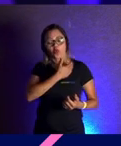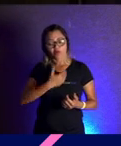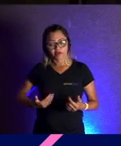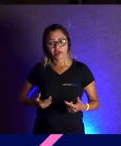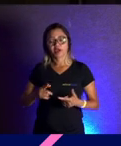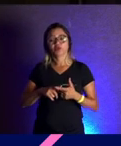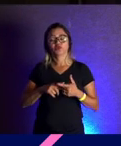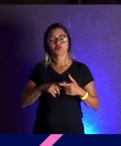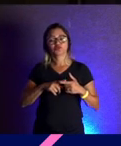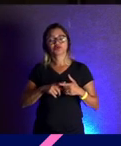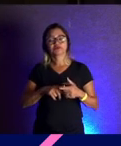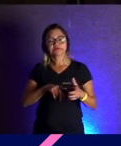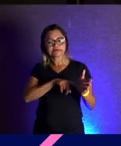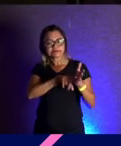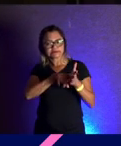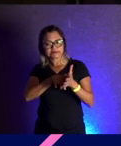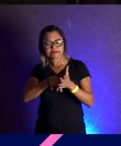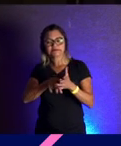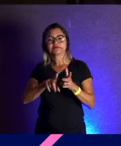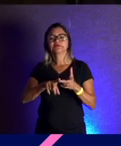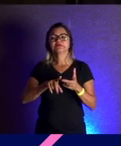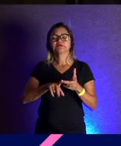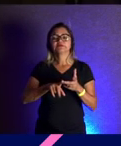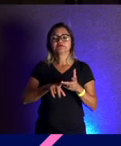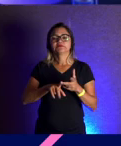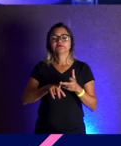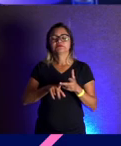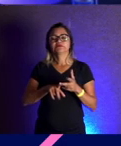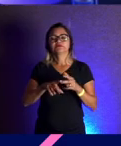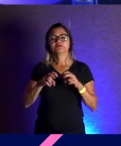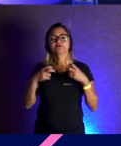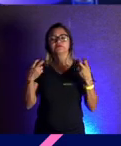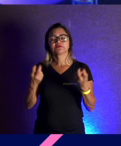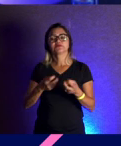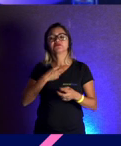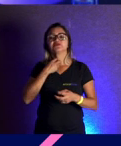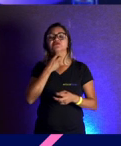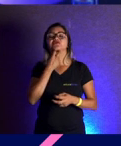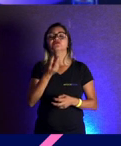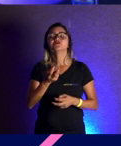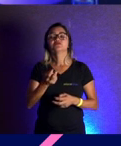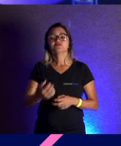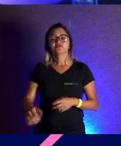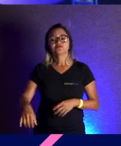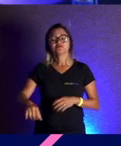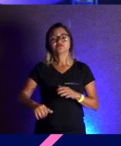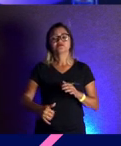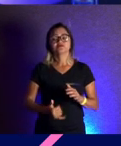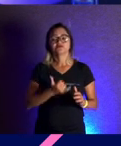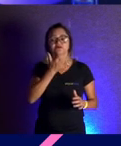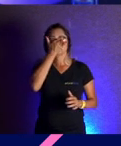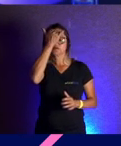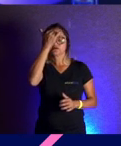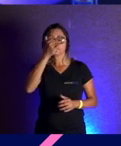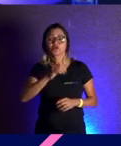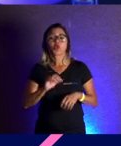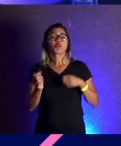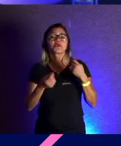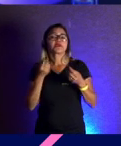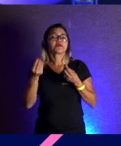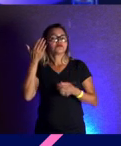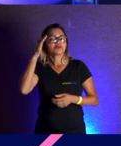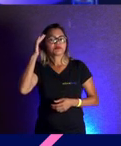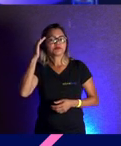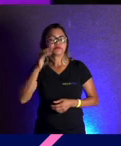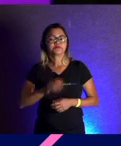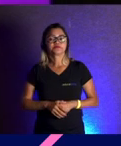investigations, we collect data from the voice of the victim. What do we know? And this is the thing that we're